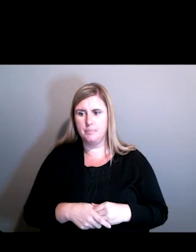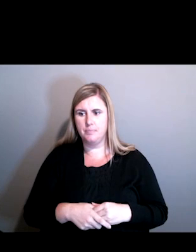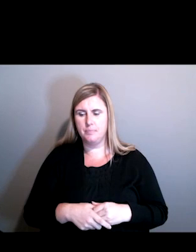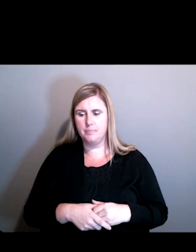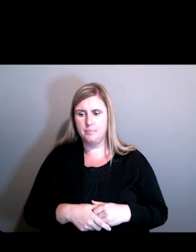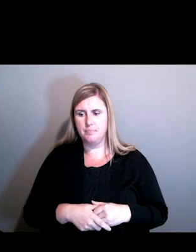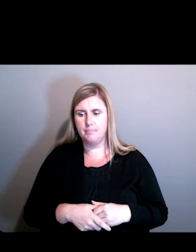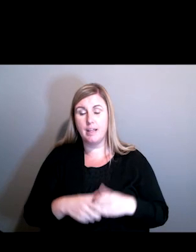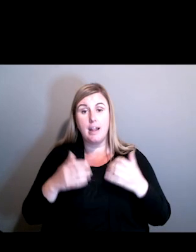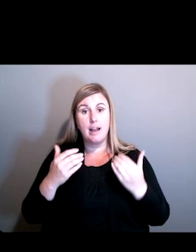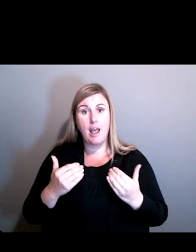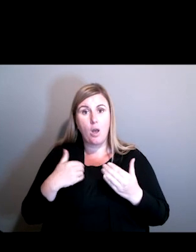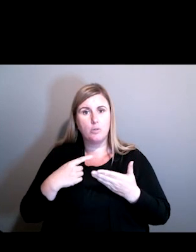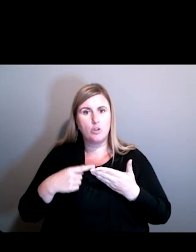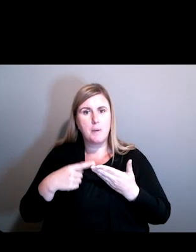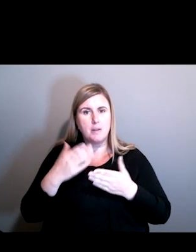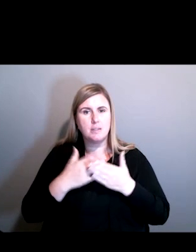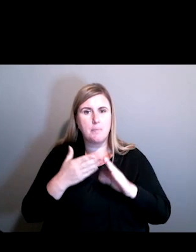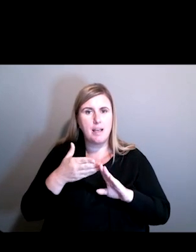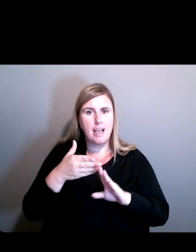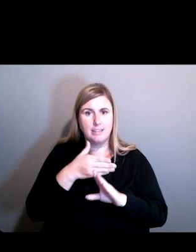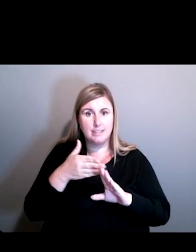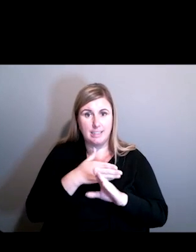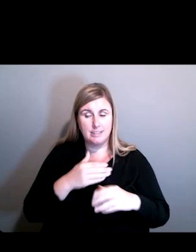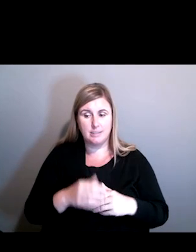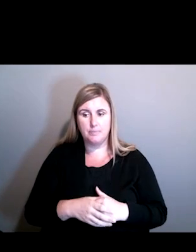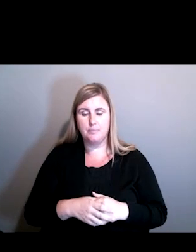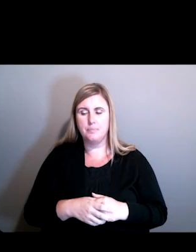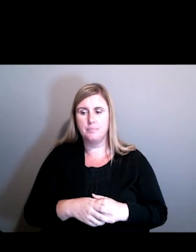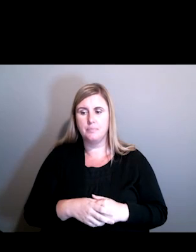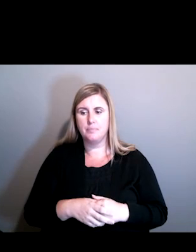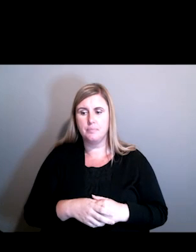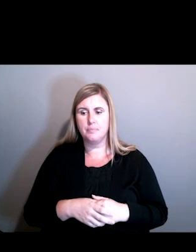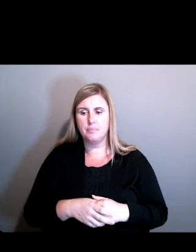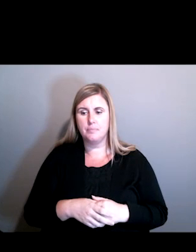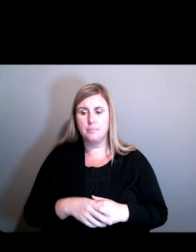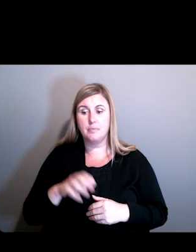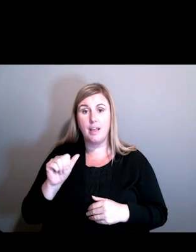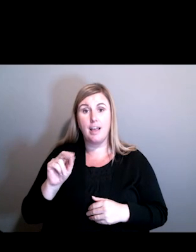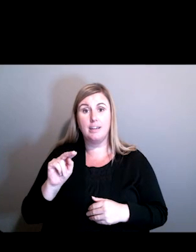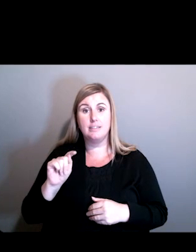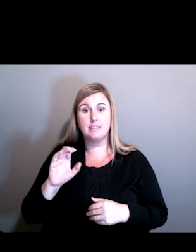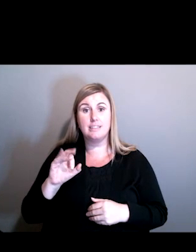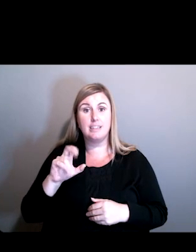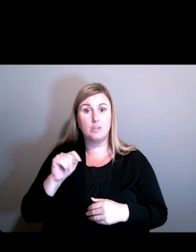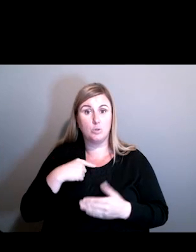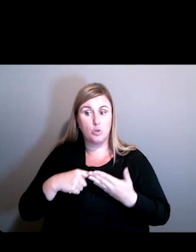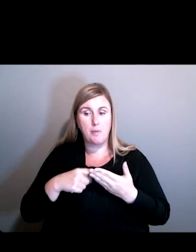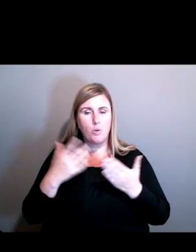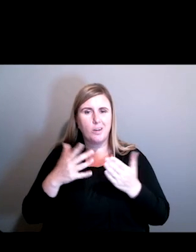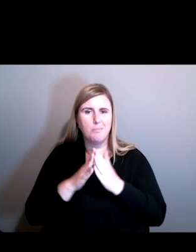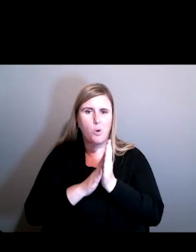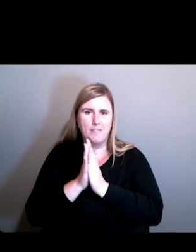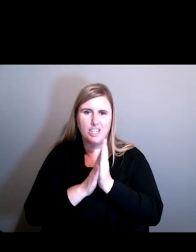Behavior. Now I'm going to talk about some antecedents. The first antecedent I'm going to talk about